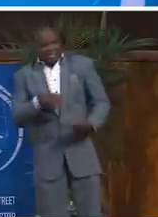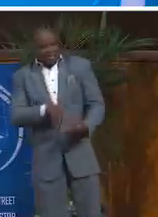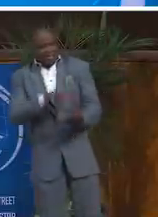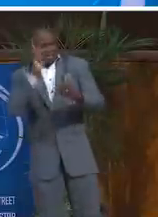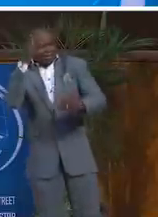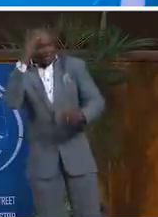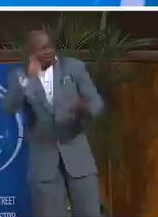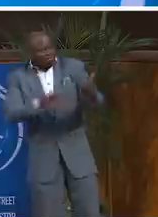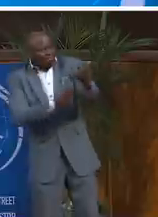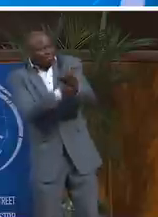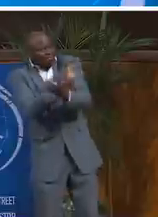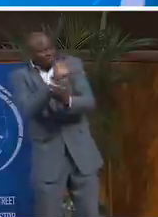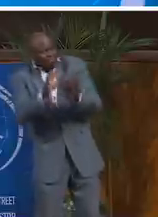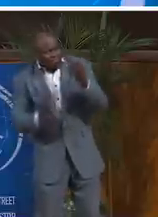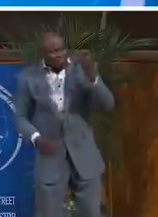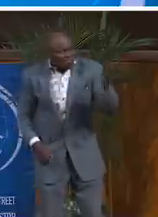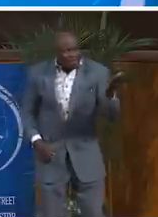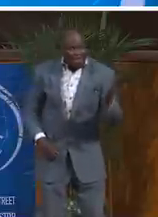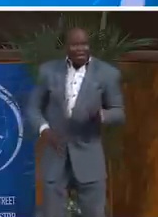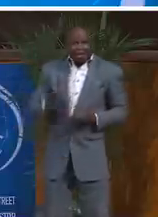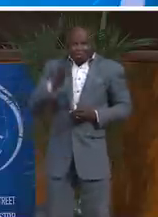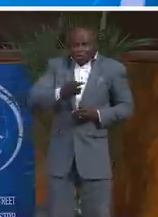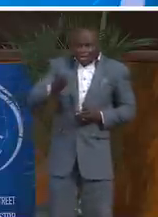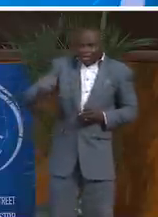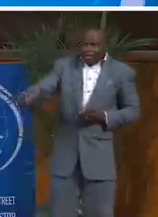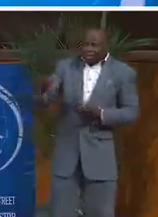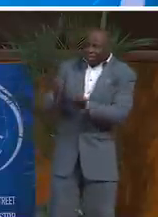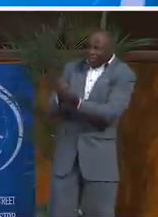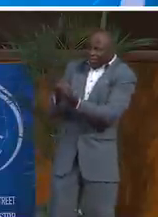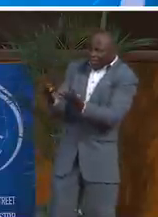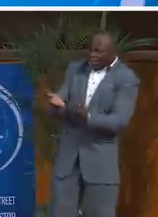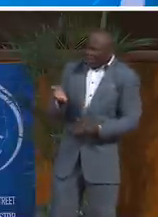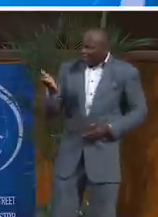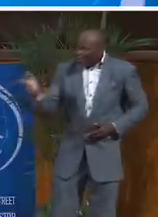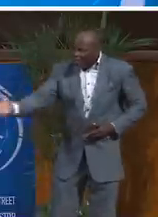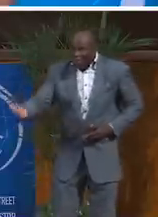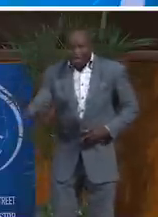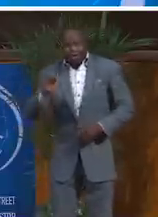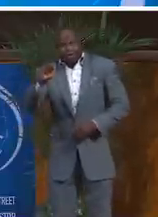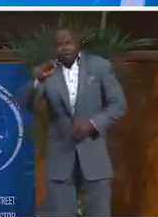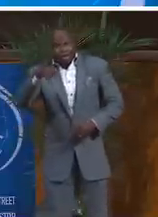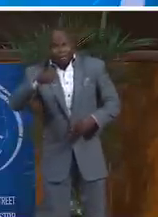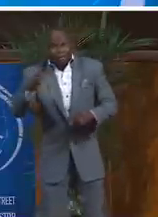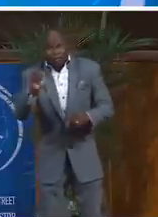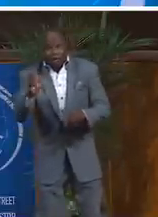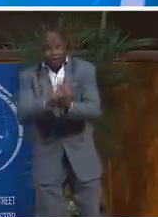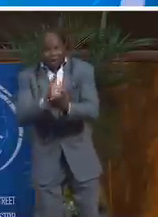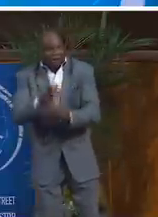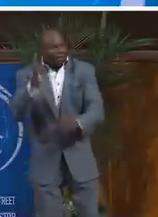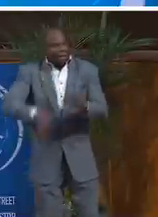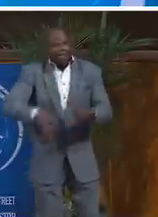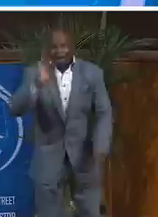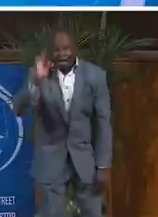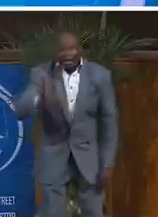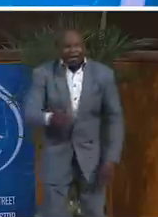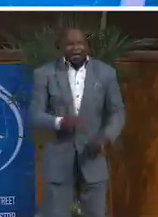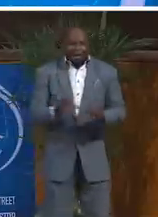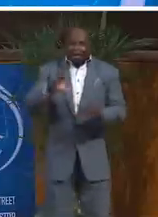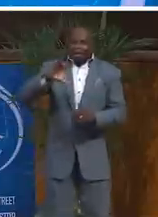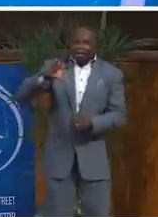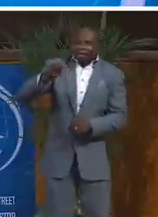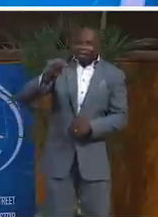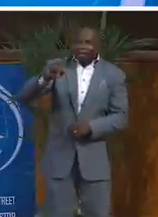political confusion. Resources are scarce. Toilet paper can't be found. No Clorox